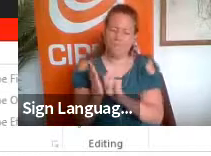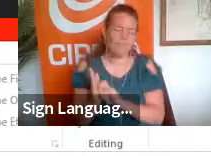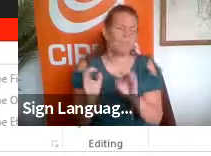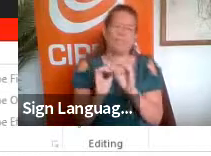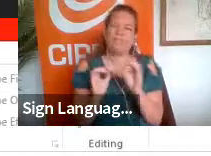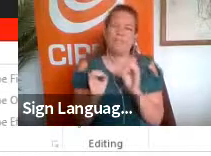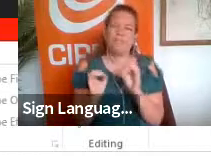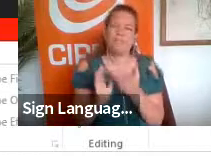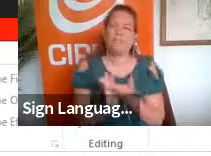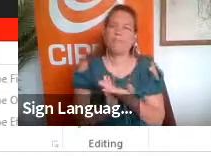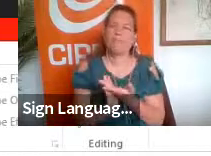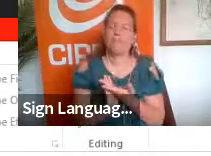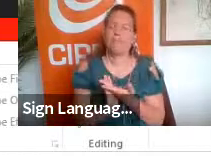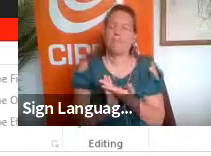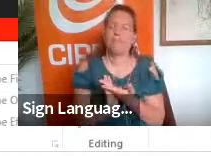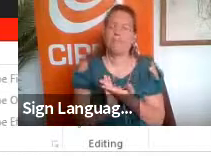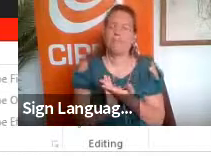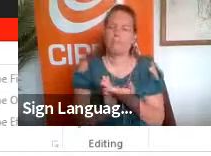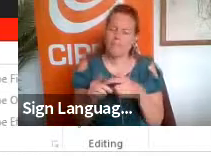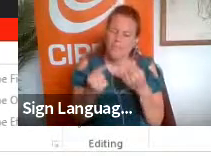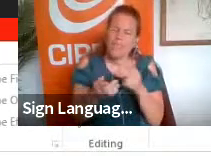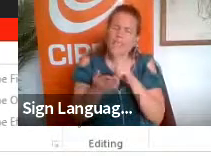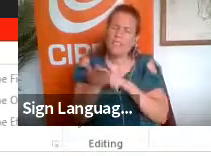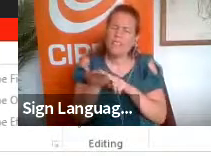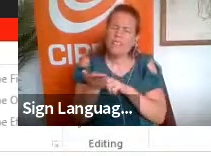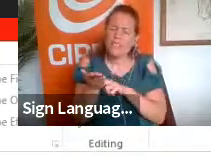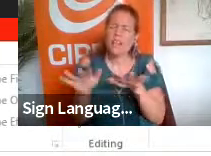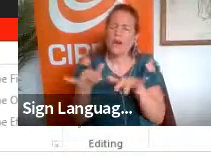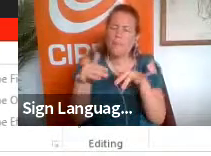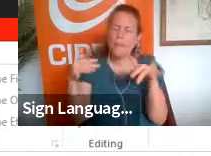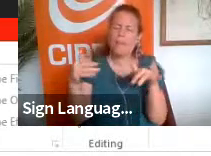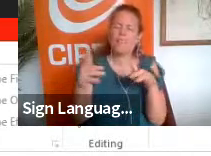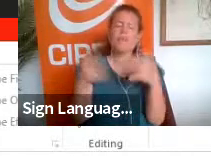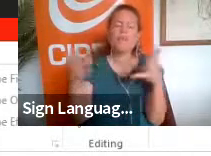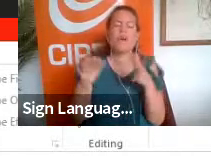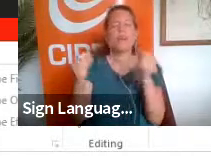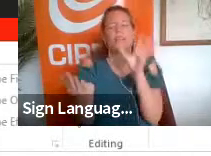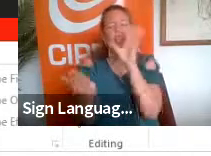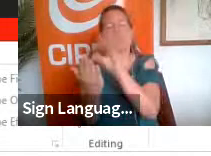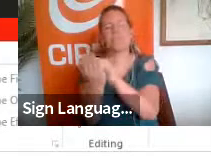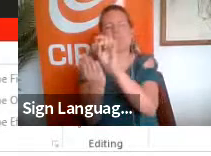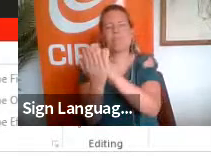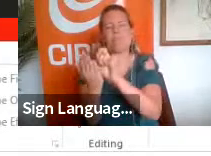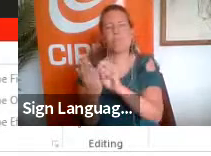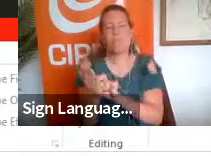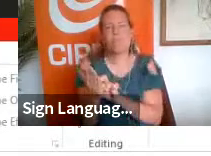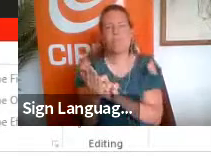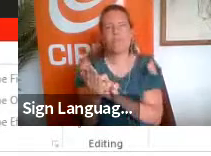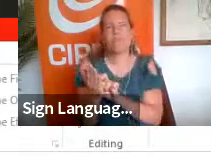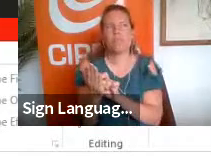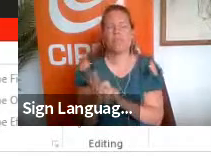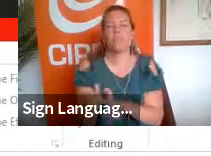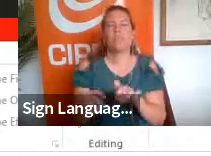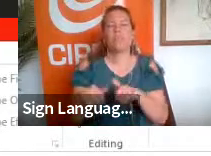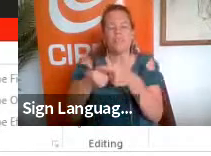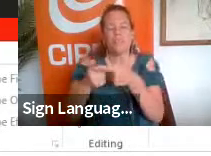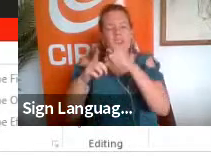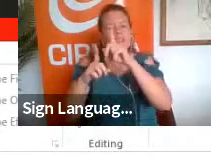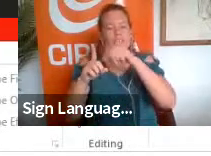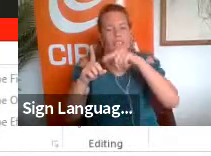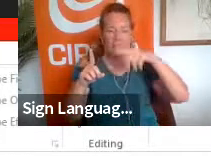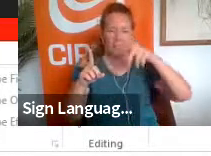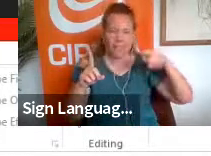that platform or avenue where we could document them in such a way that also provides statistics that can address some